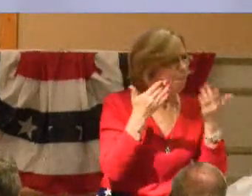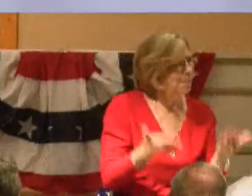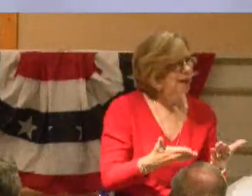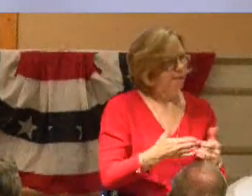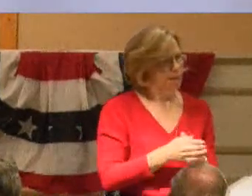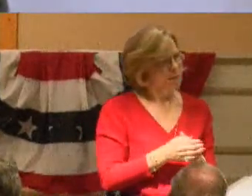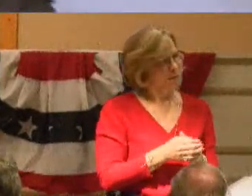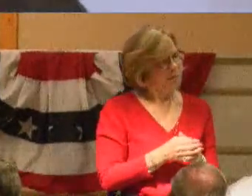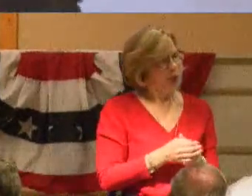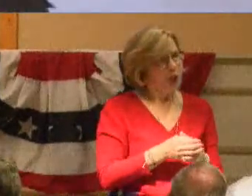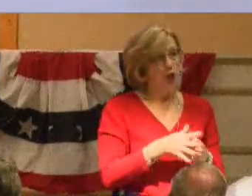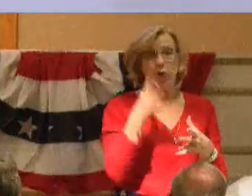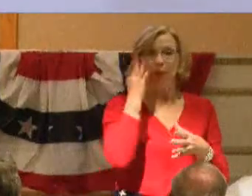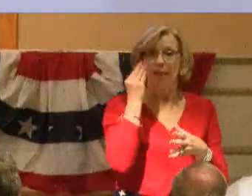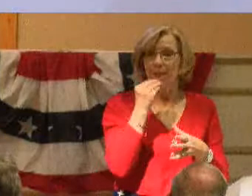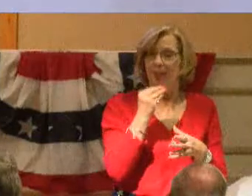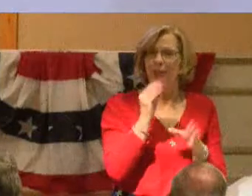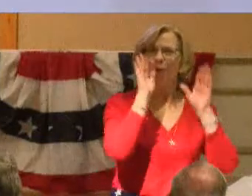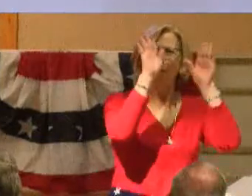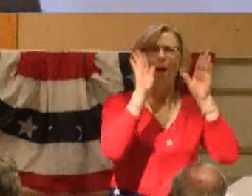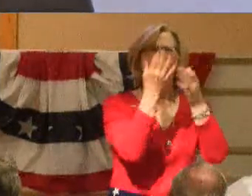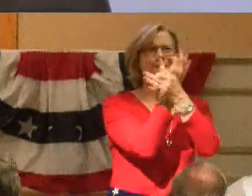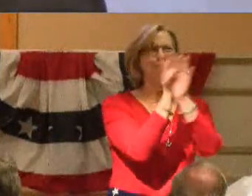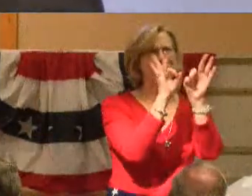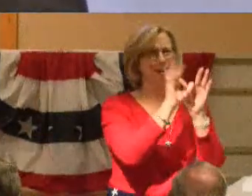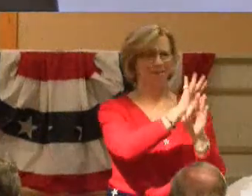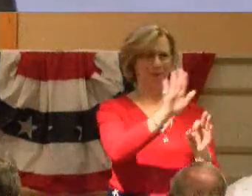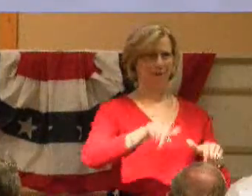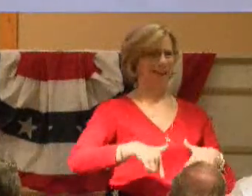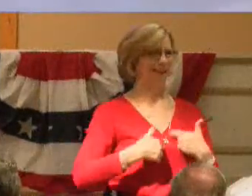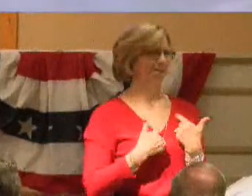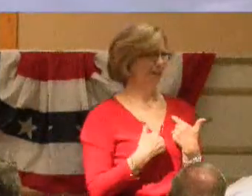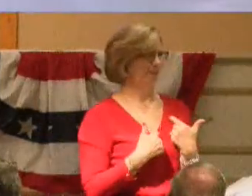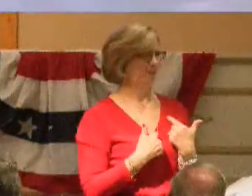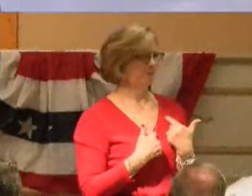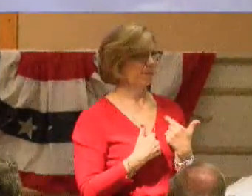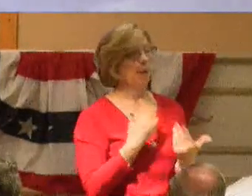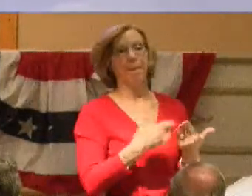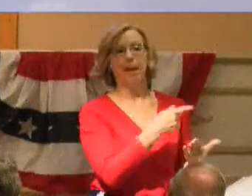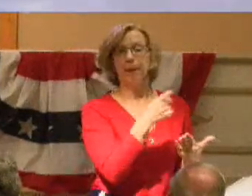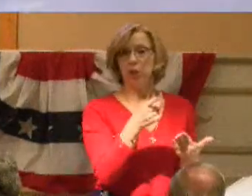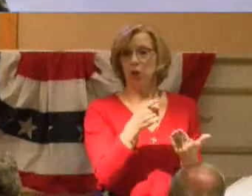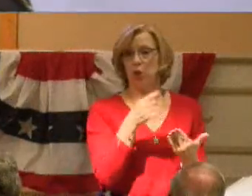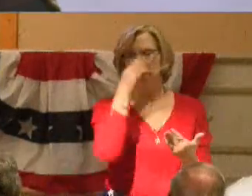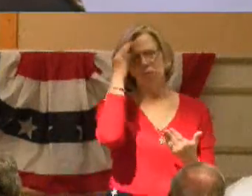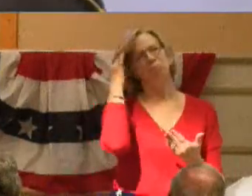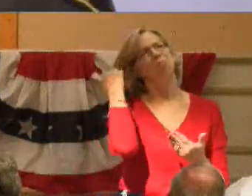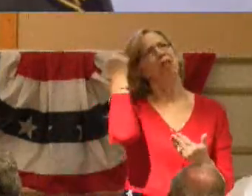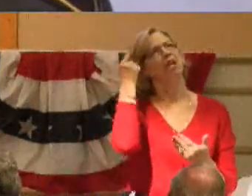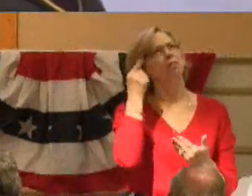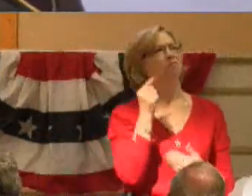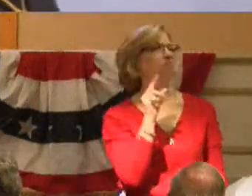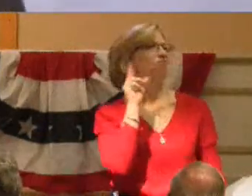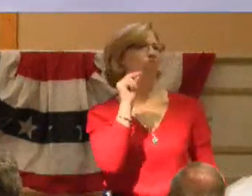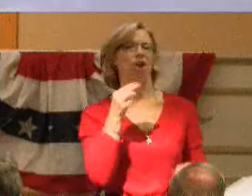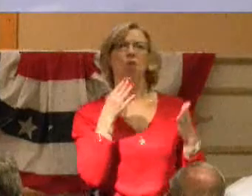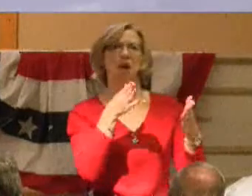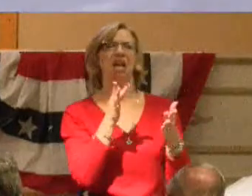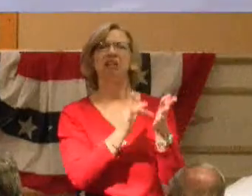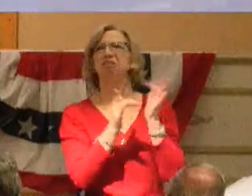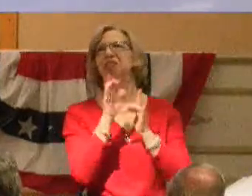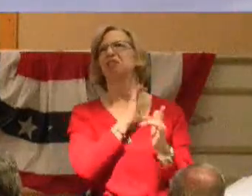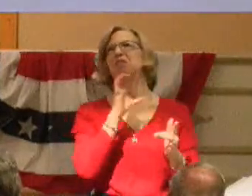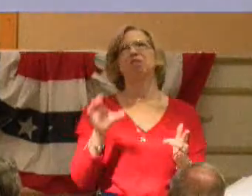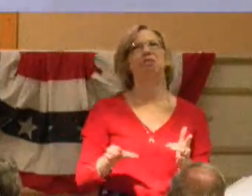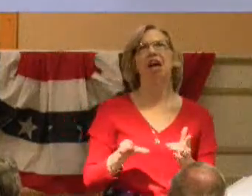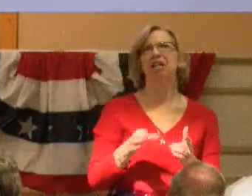you experience freedom in your life. Because there is perhaps those here today that thinks there is no way that Jesus Christ